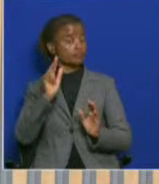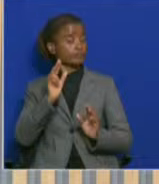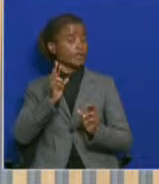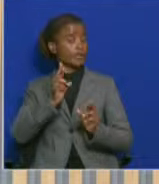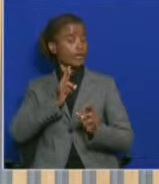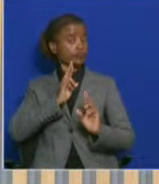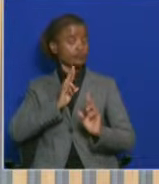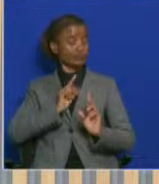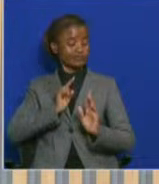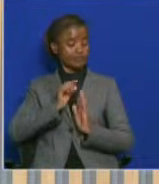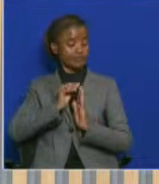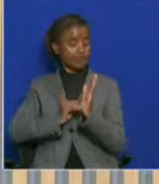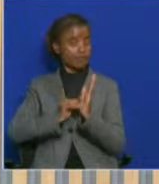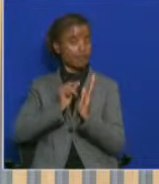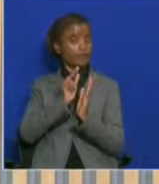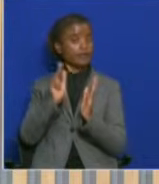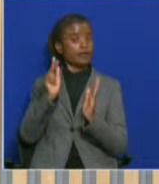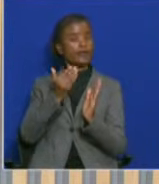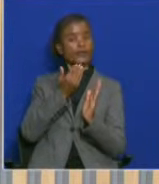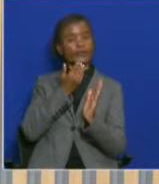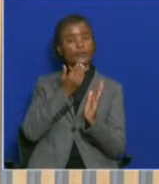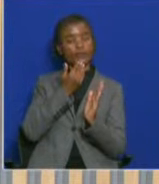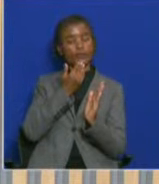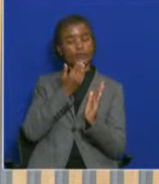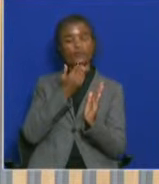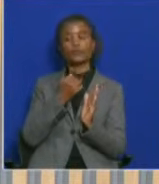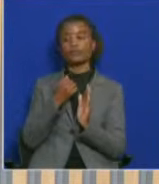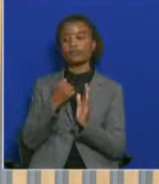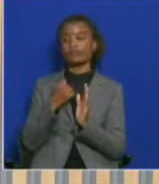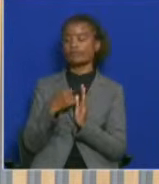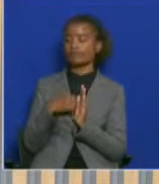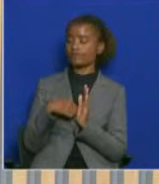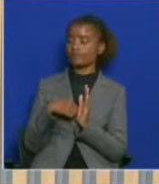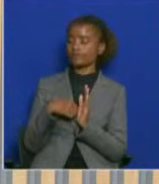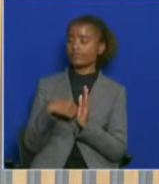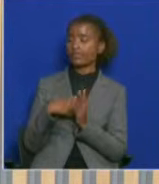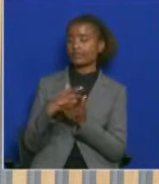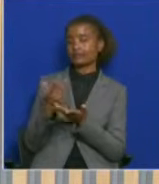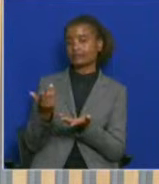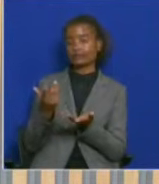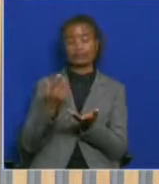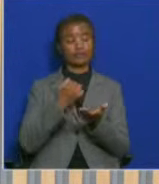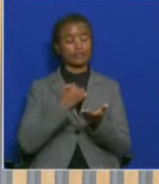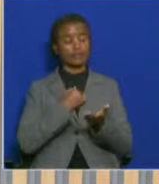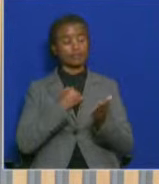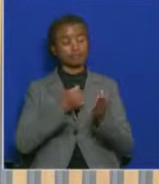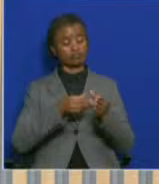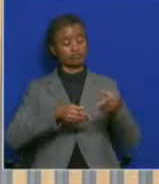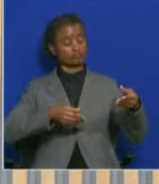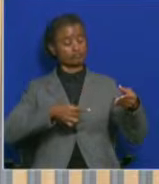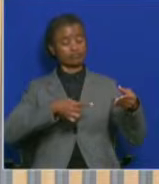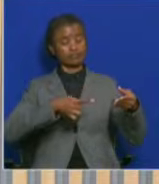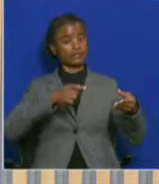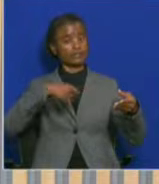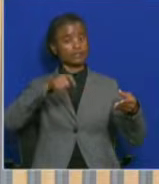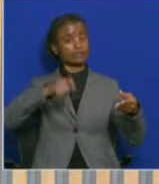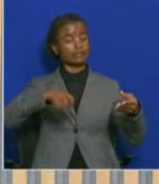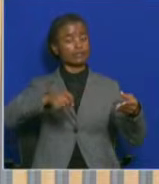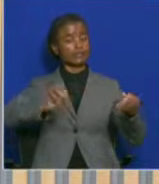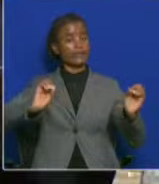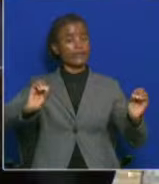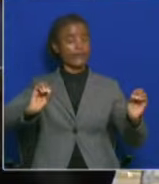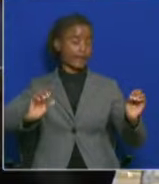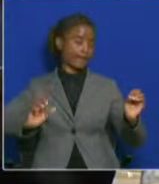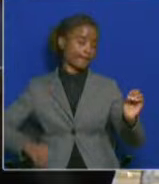And as luck would have it, my copy doesn't have the signature on it. This is, in fact, if